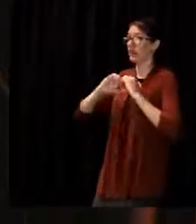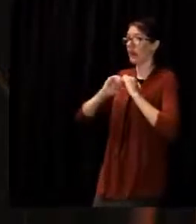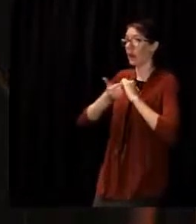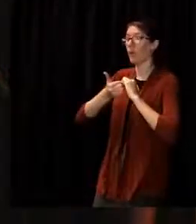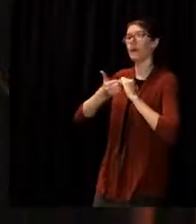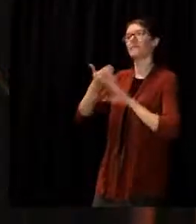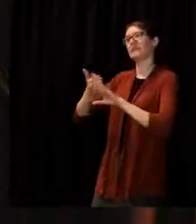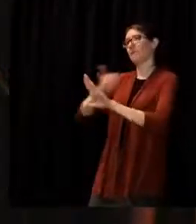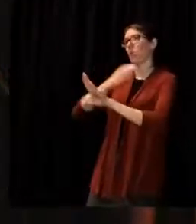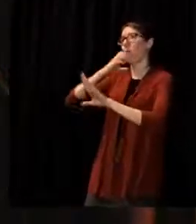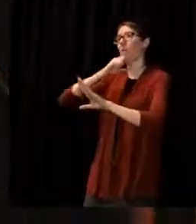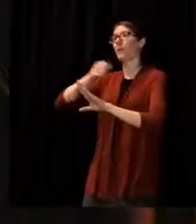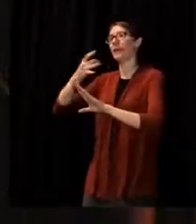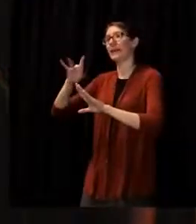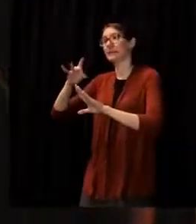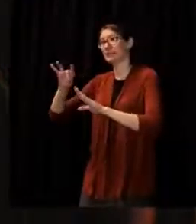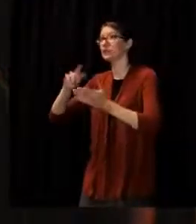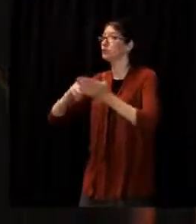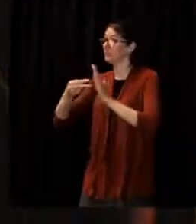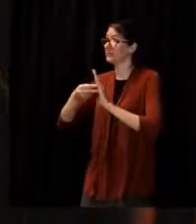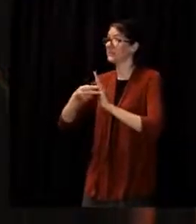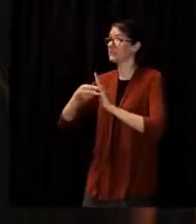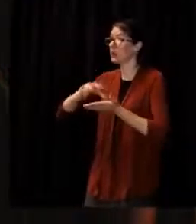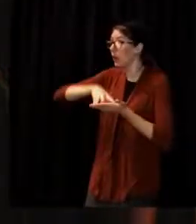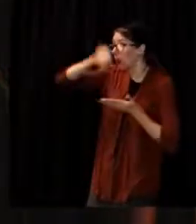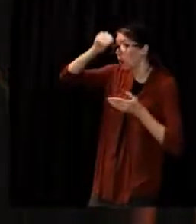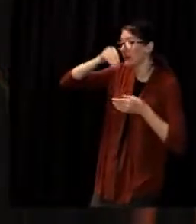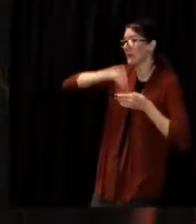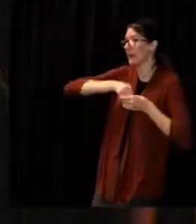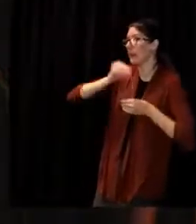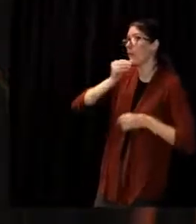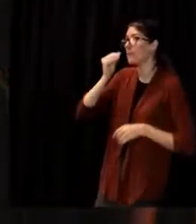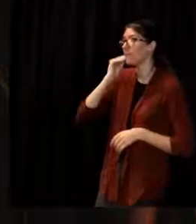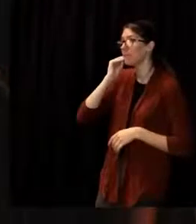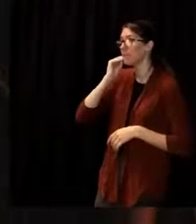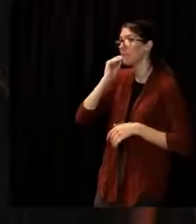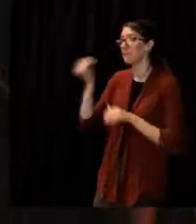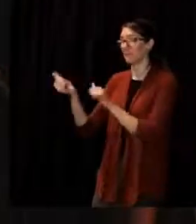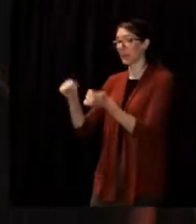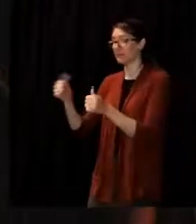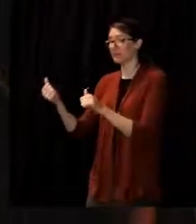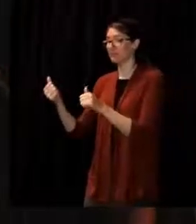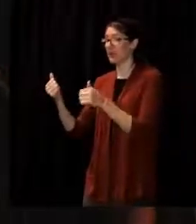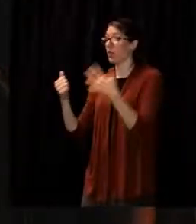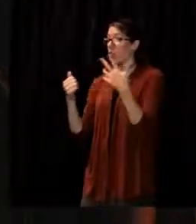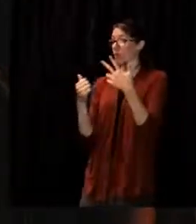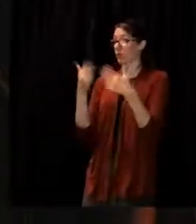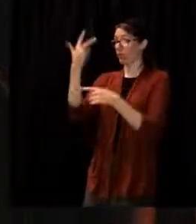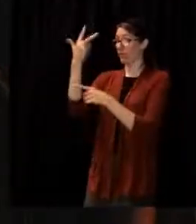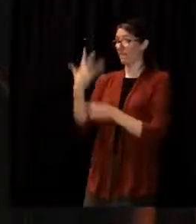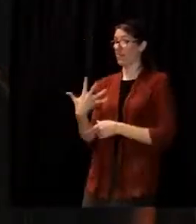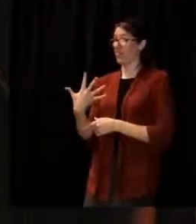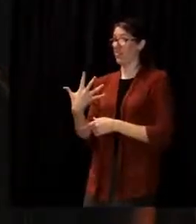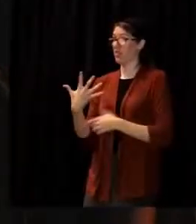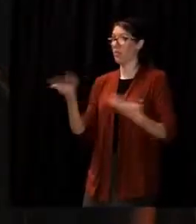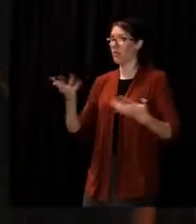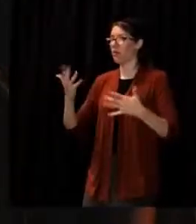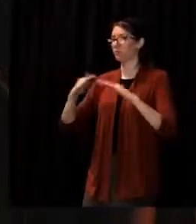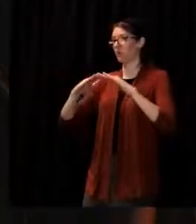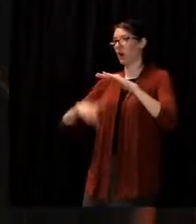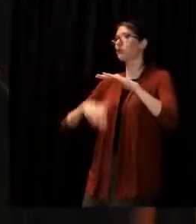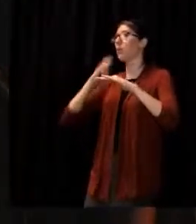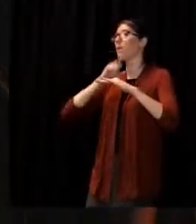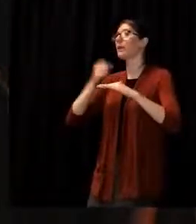means they're getting it in the home. We had baptisms last week, 3 out of 5 under 18. It